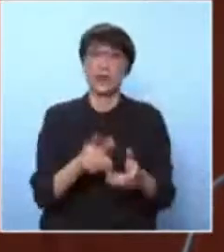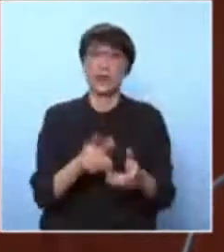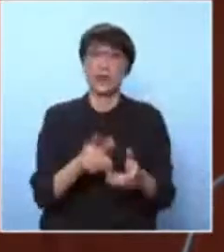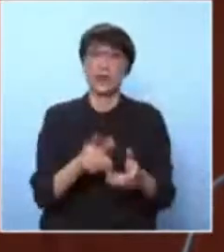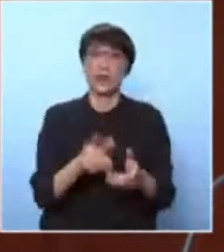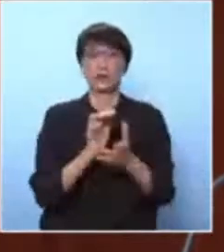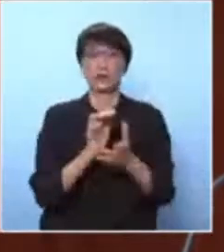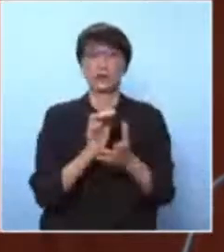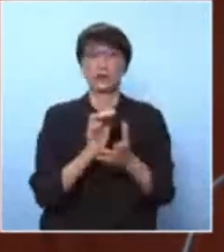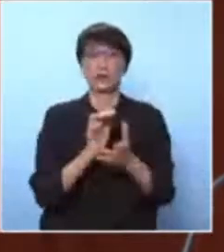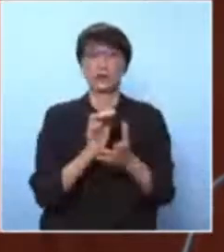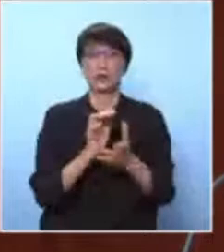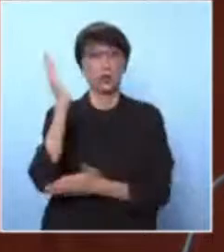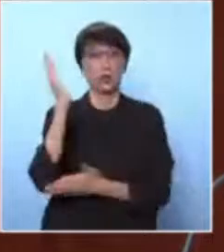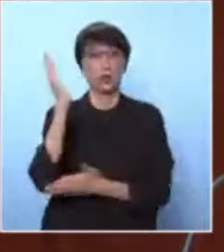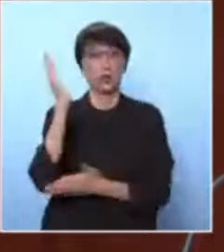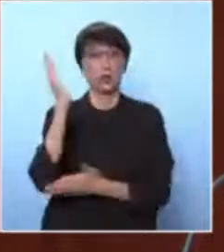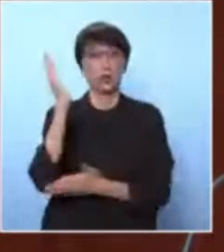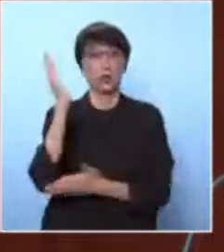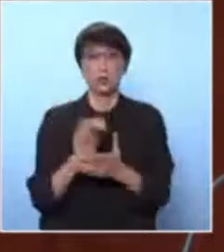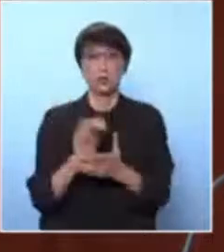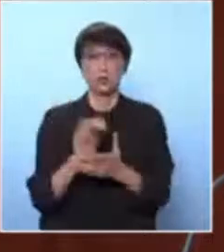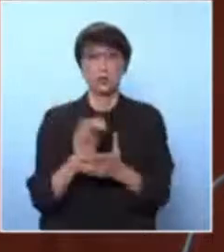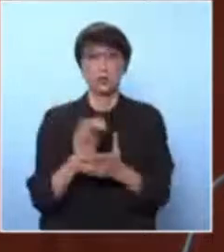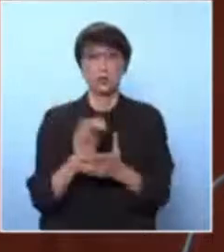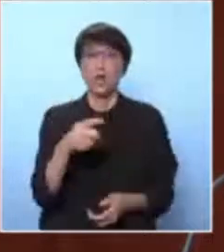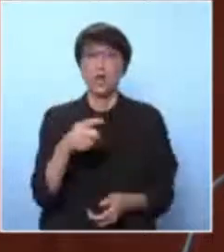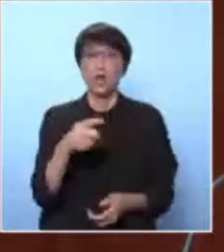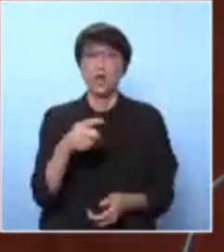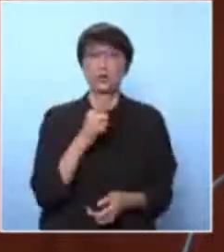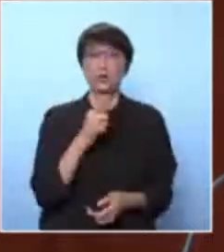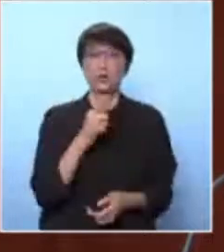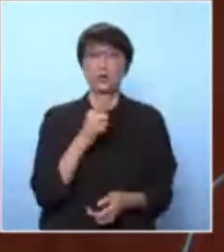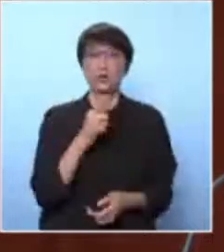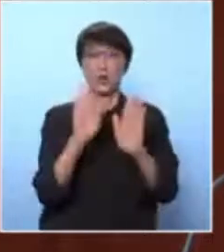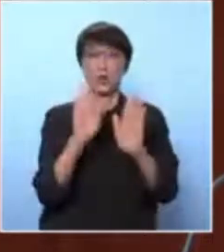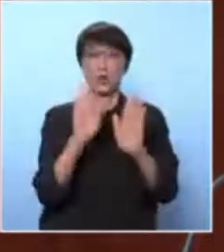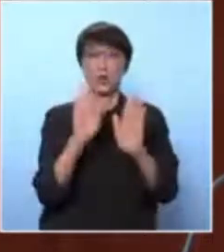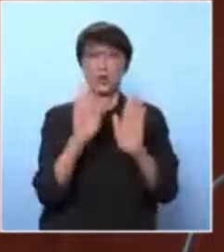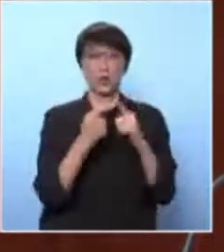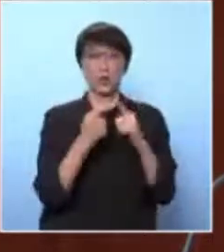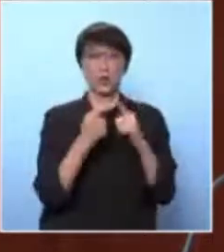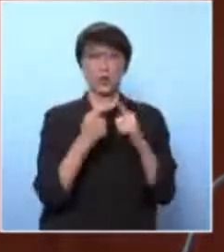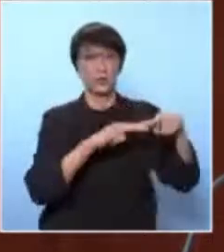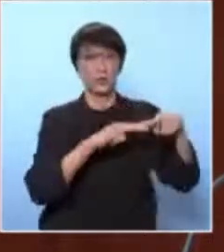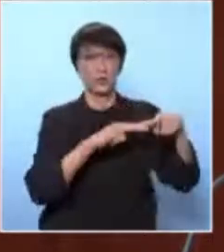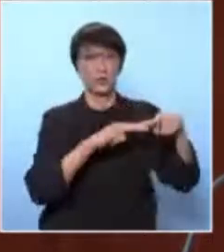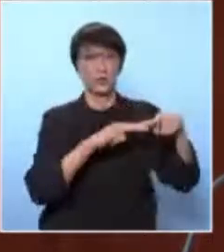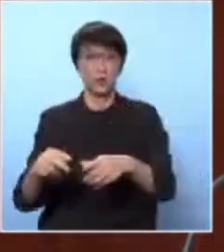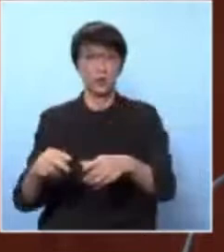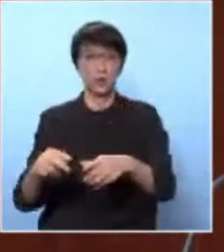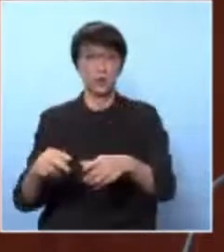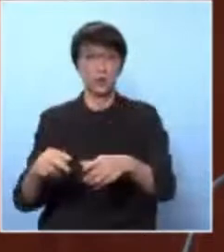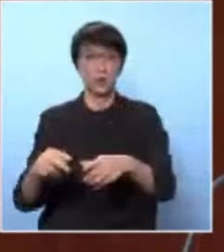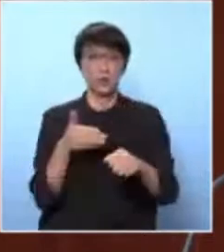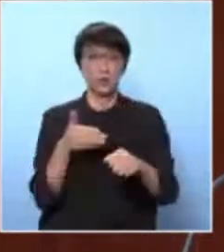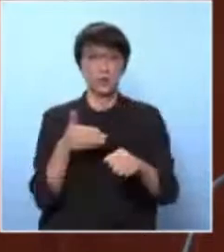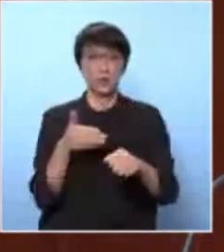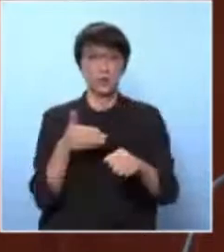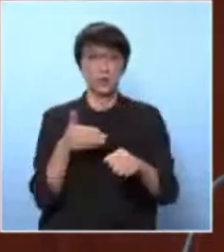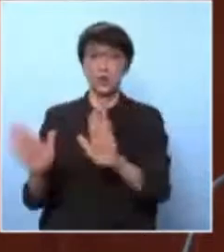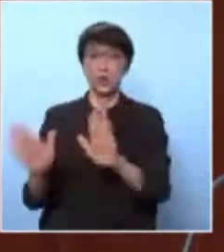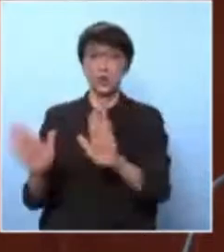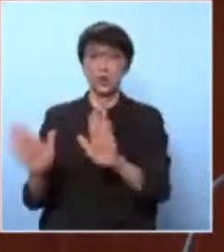support for the service targets, the pilot program will also arrange information and talks, make referrals to other community services as